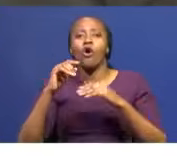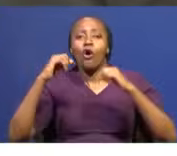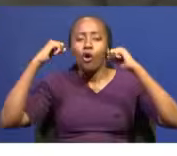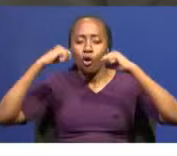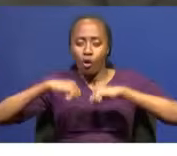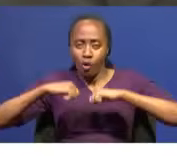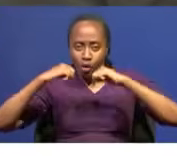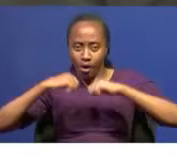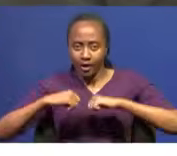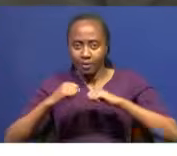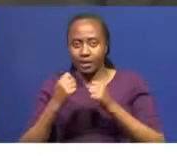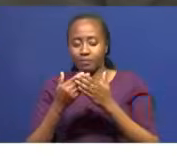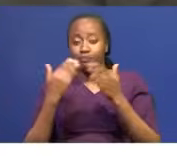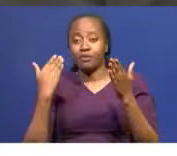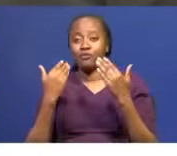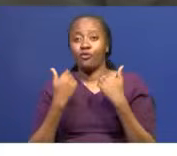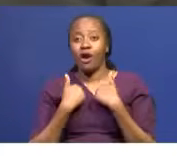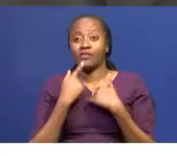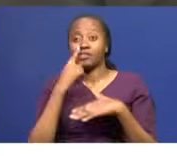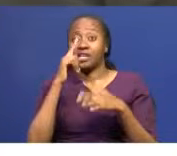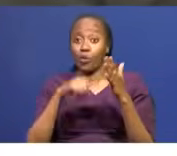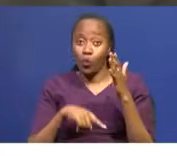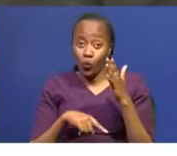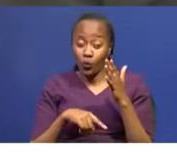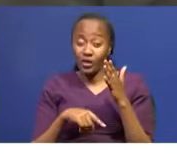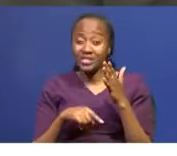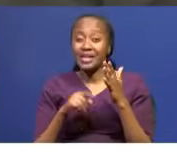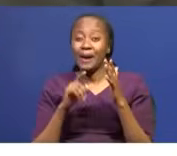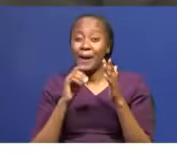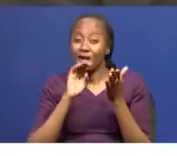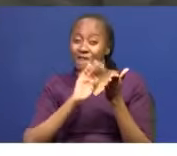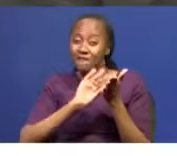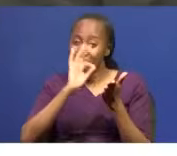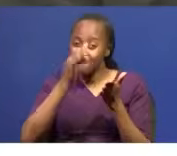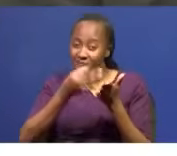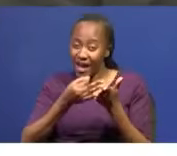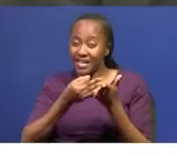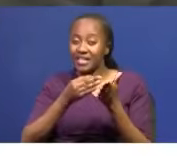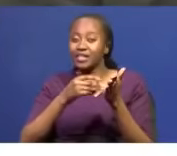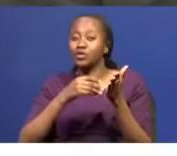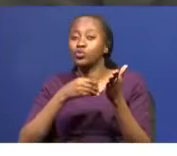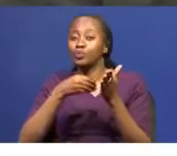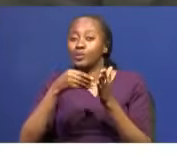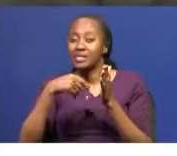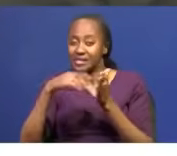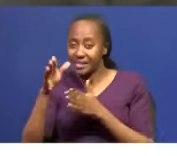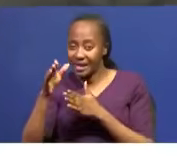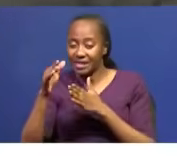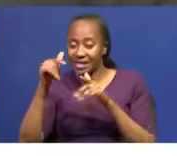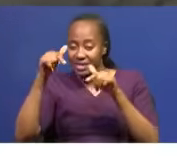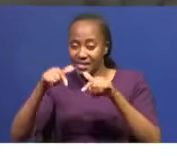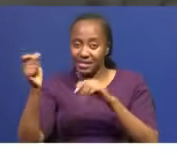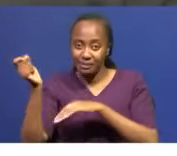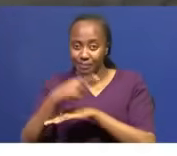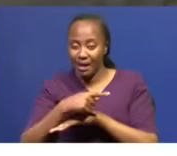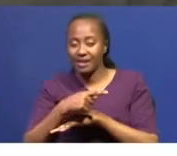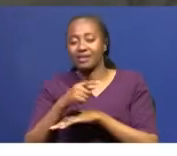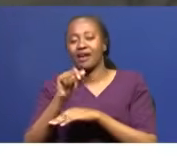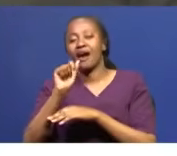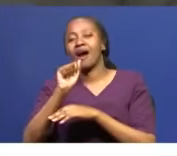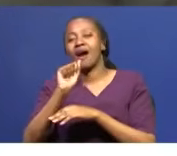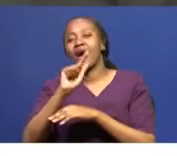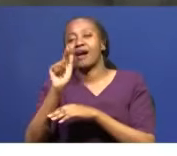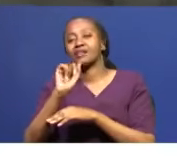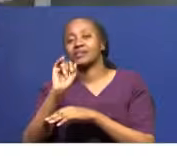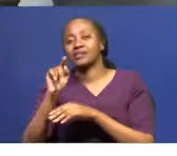Cabinet Secretary Julius Ogamba stating that the funds will be released by the end of this month. Here's our reporter Abdiaziz Hashim with